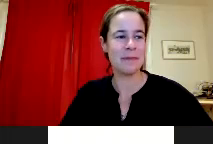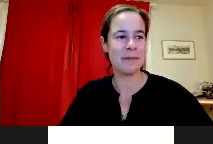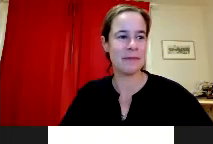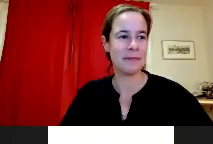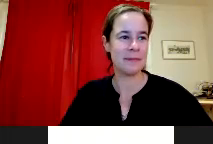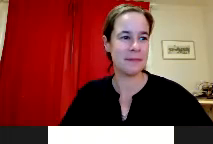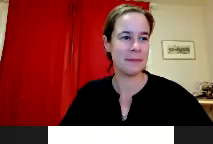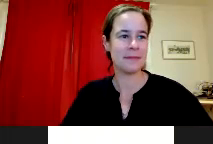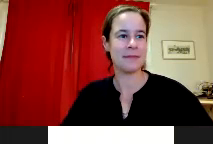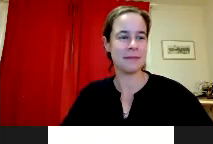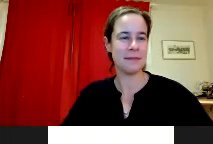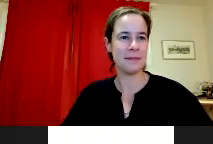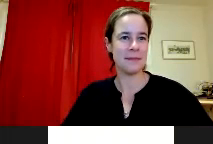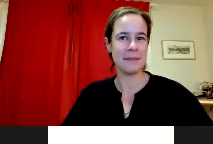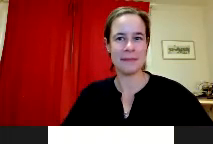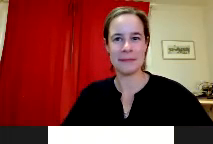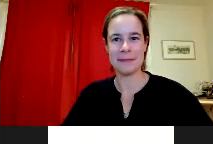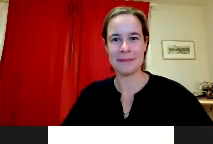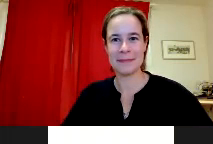over.